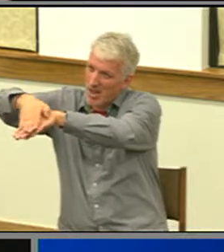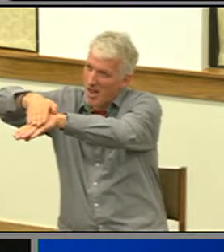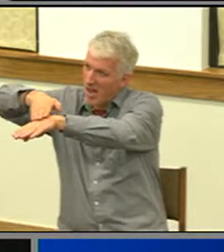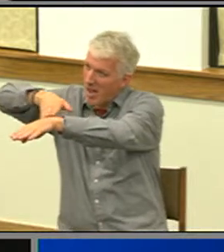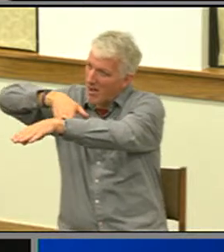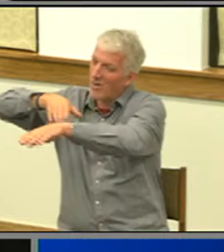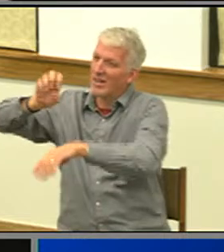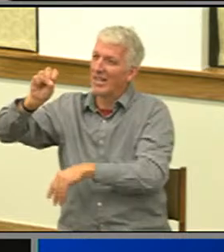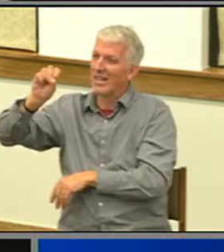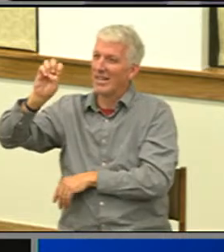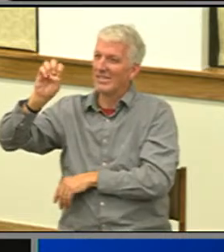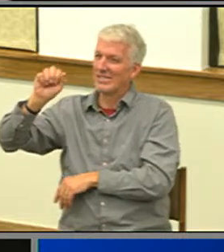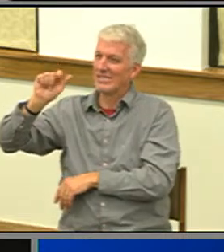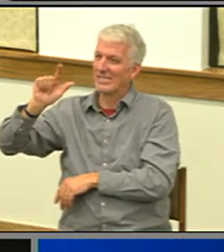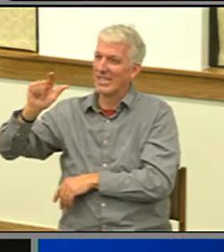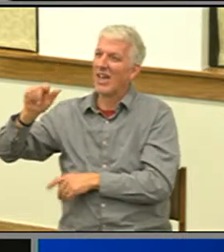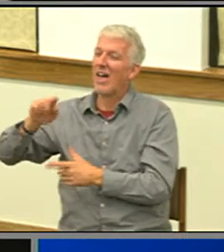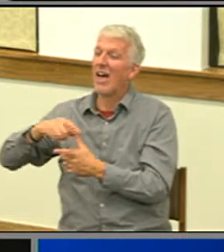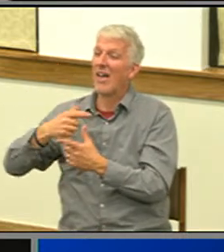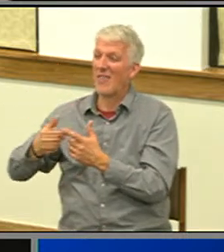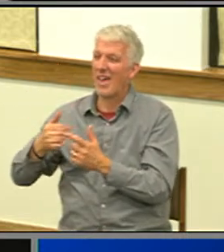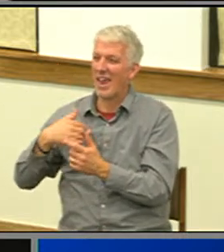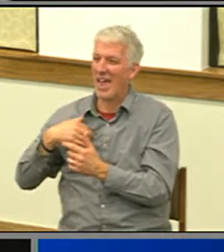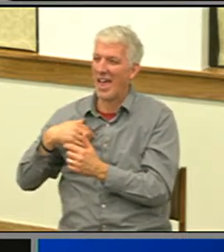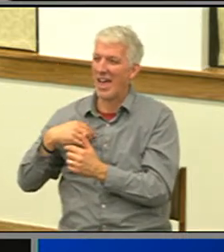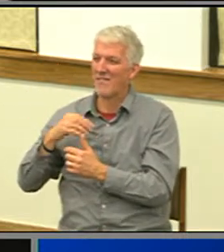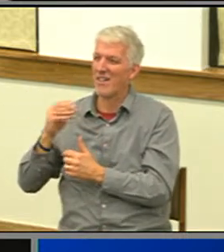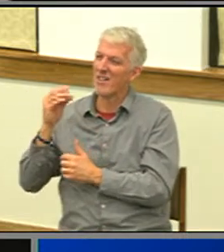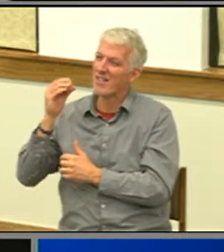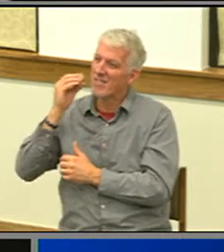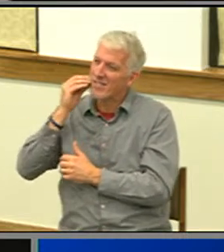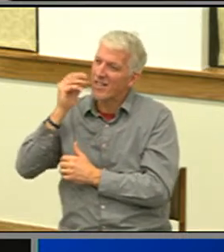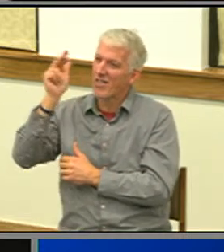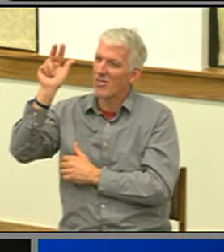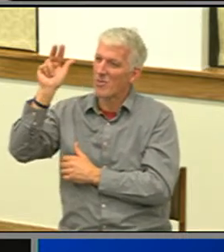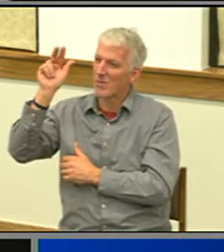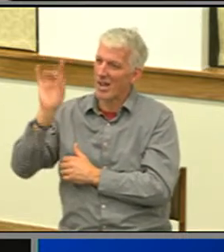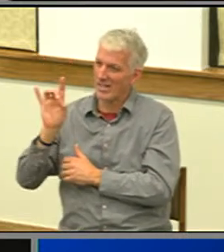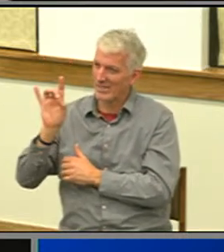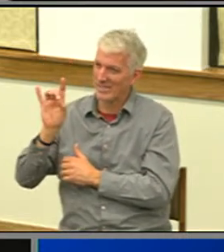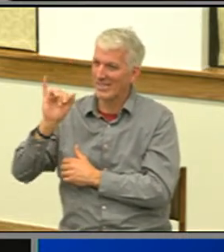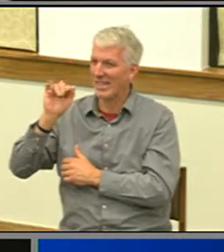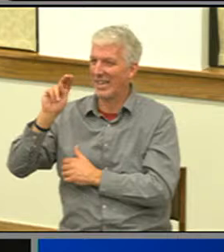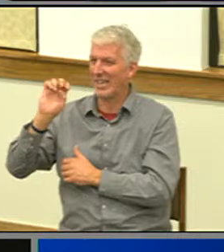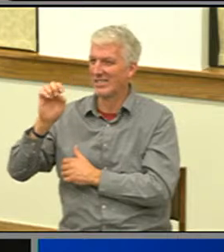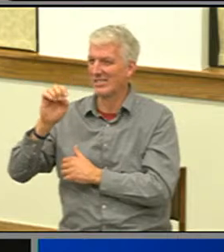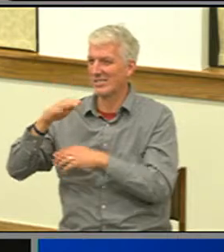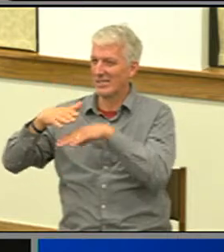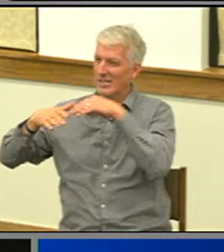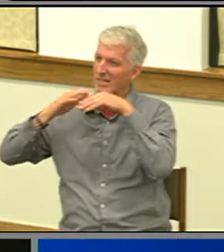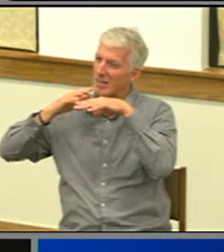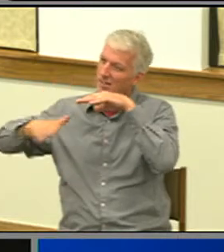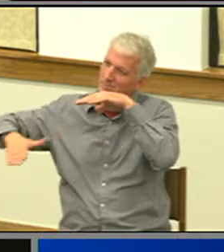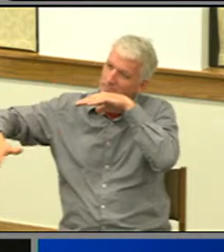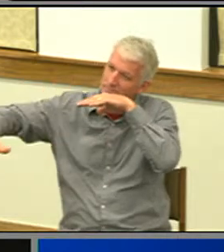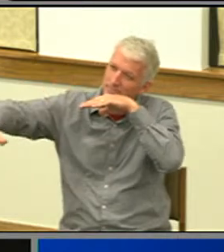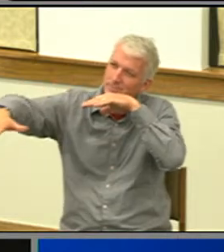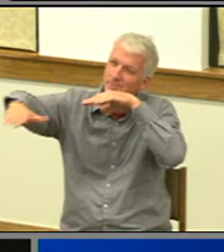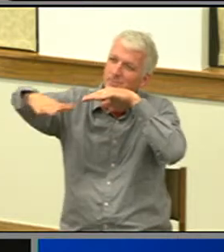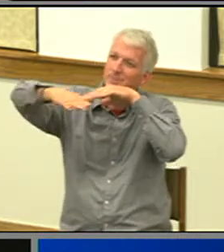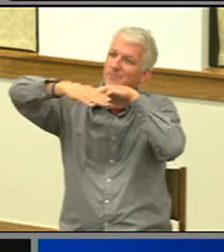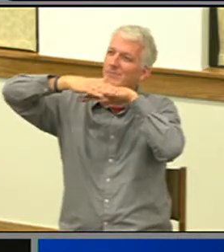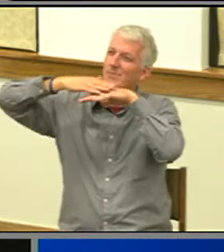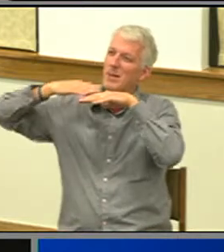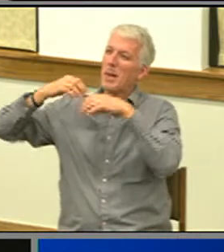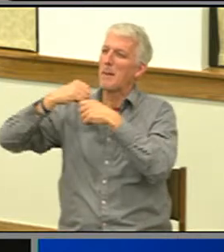And then the 3/8 thick seals and correct, it basically corrects the pavement and